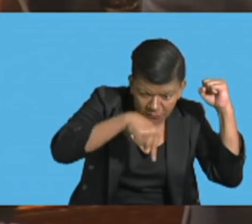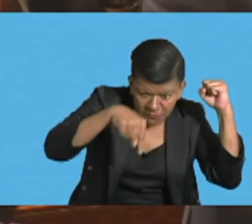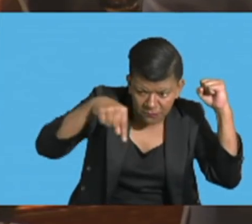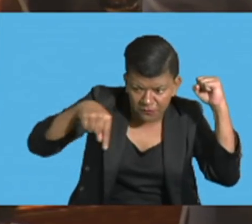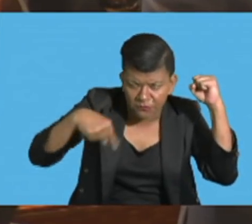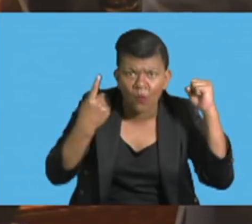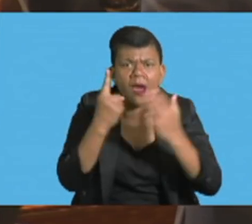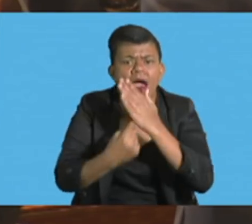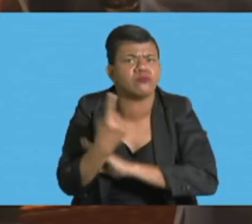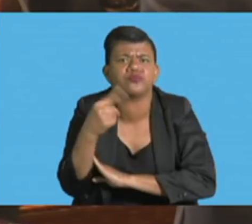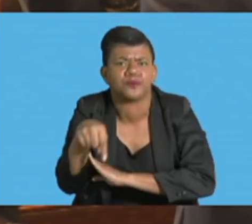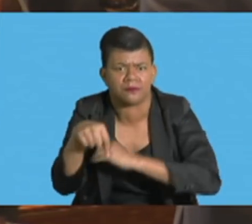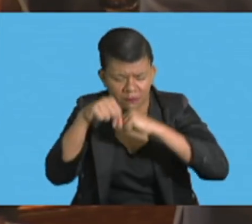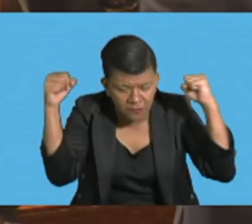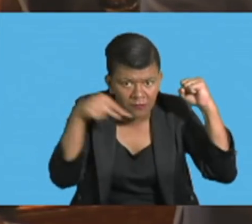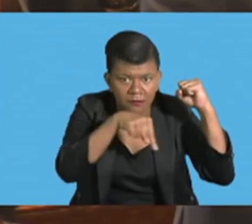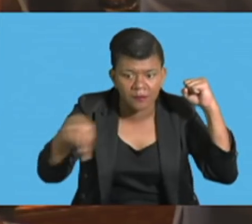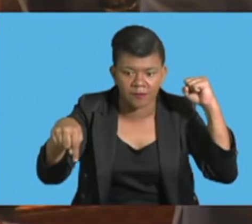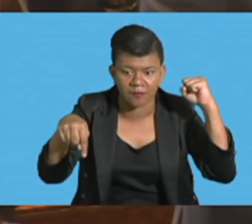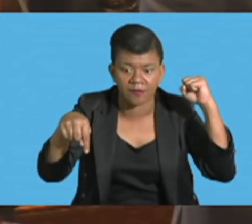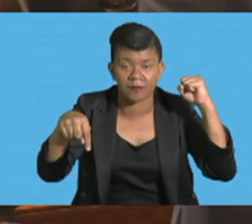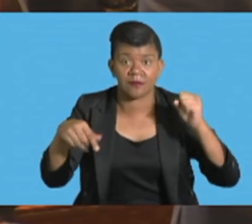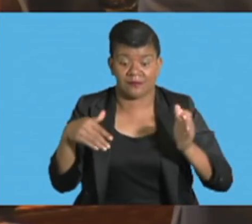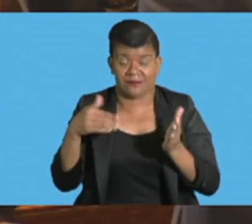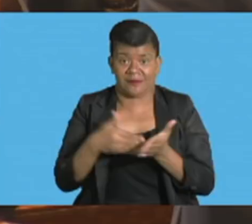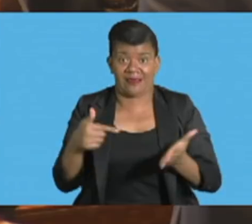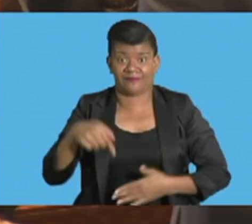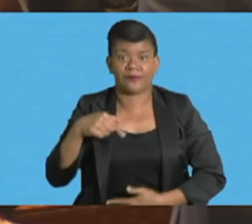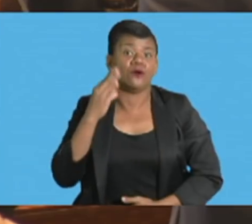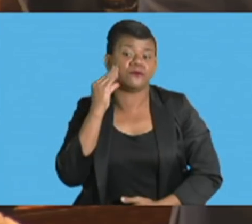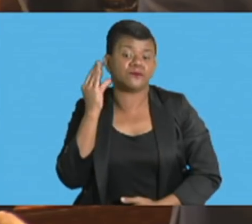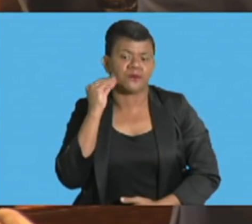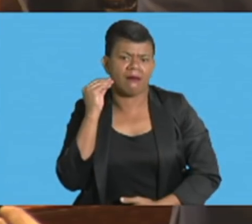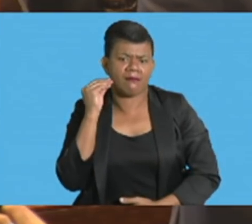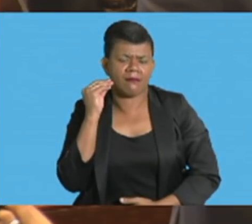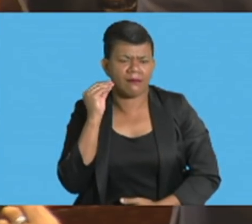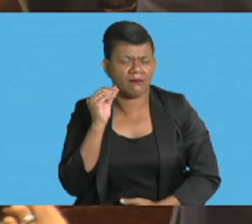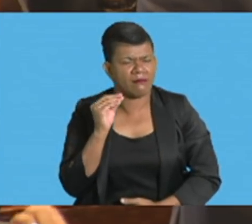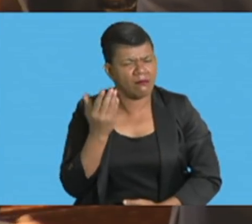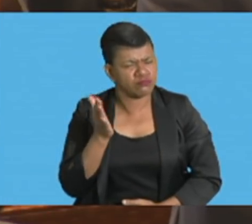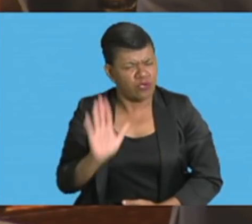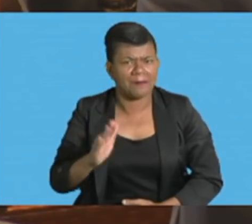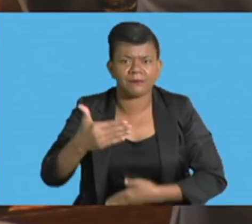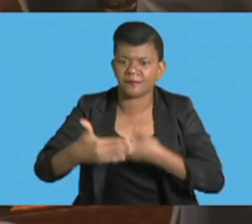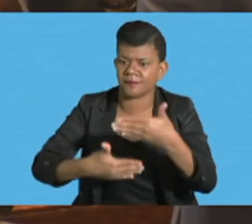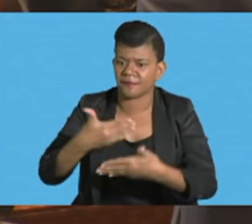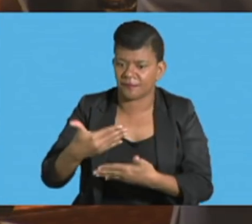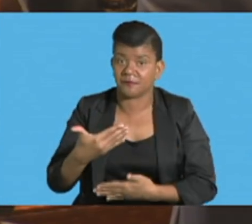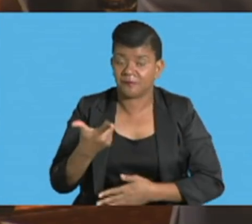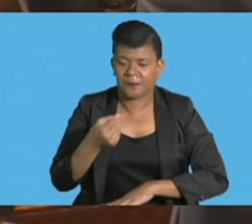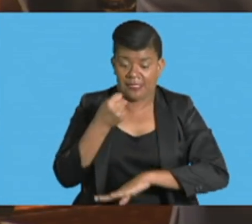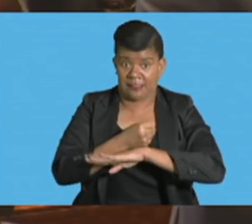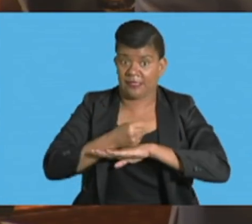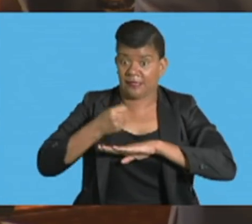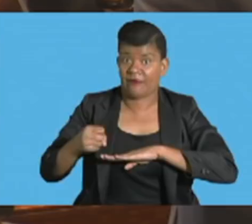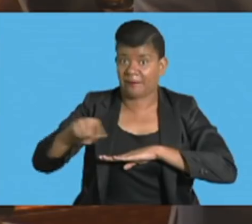industry has not stalled, in the sugar industry has not stalled or retracted. We have strengthened it, and we will continue